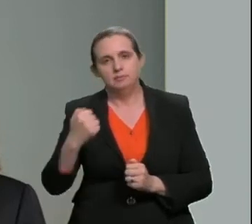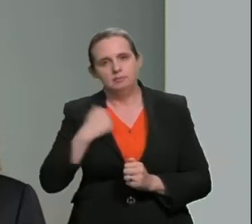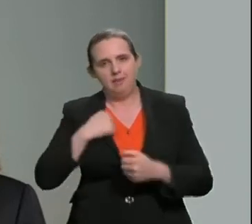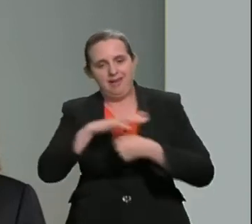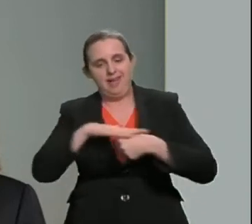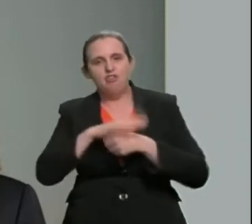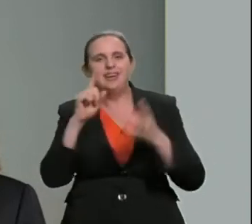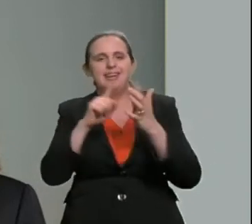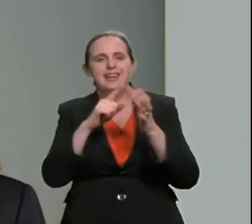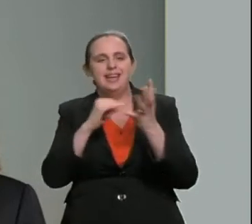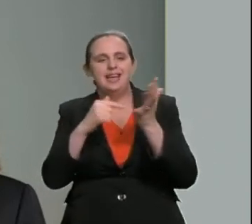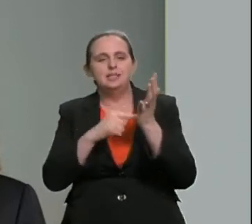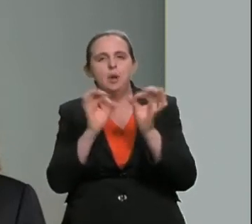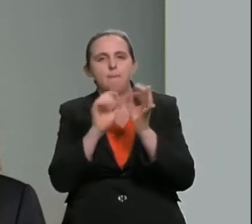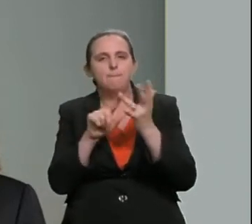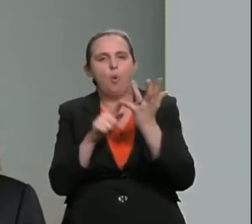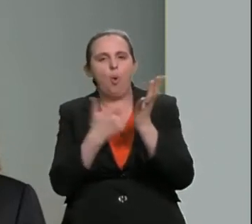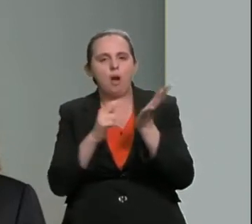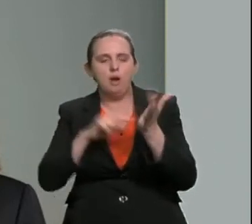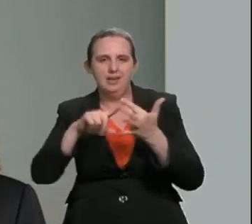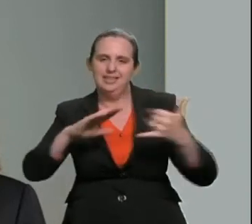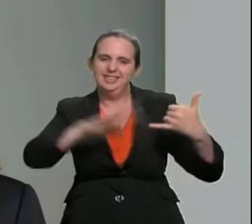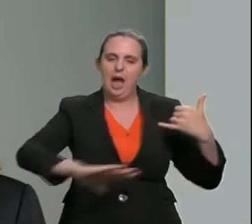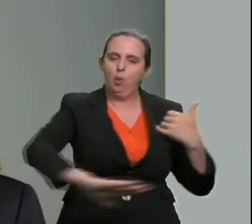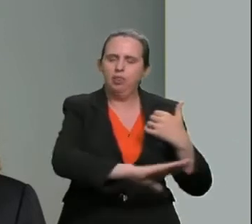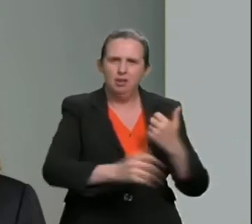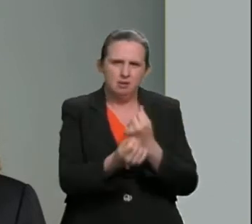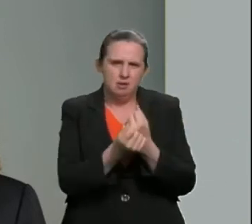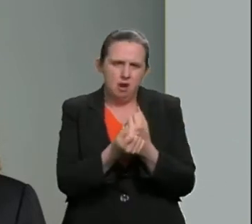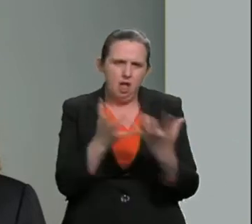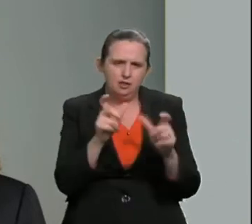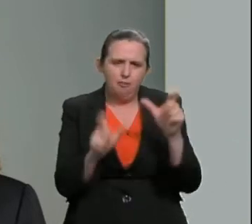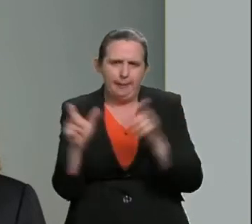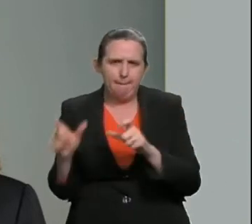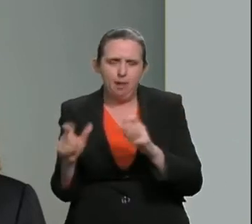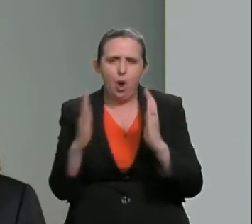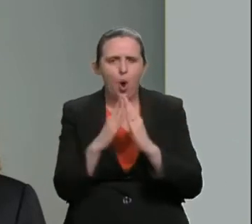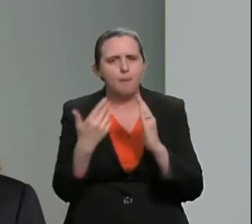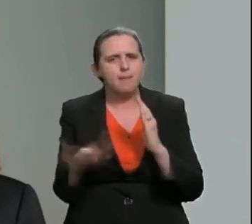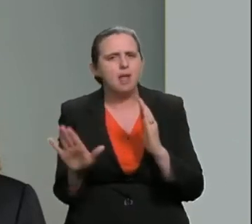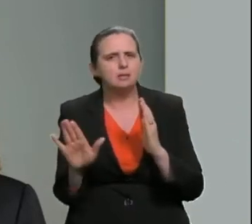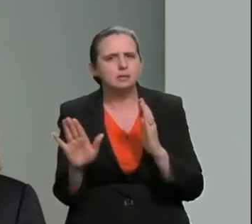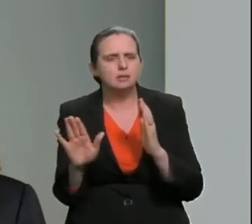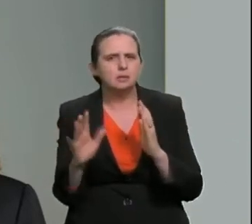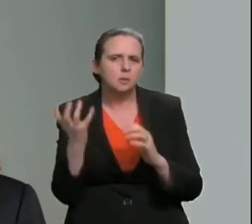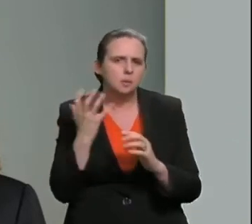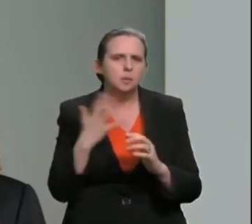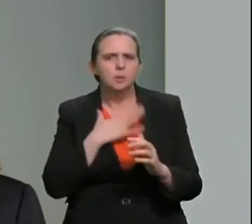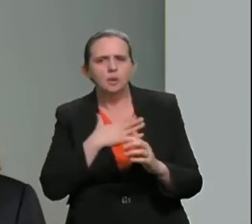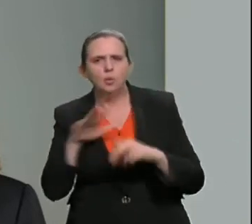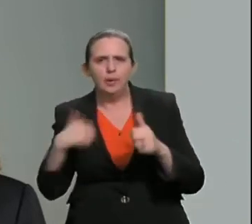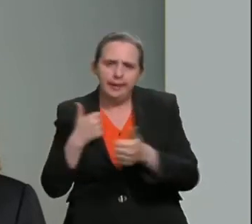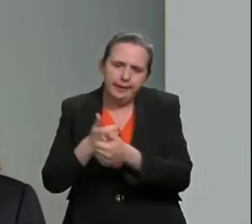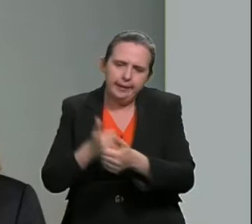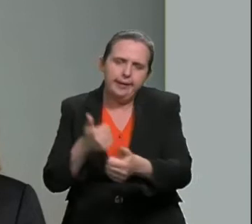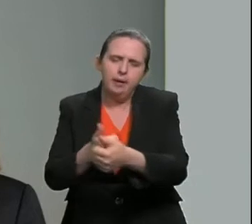homeless people who are vulnerable and need complex support. However, neighbouring Brighton continues to send its